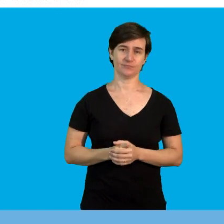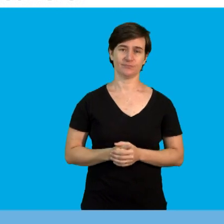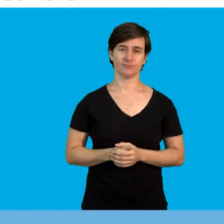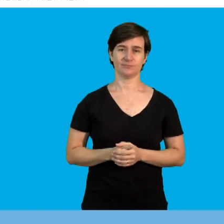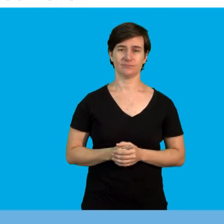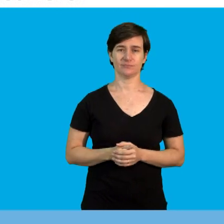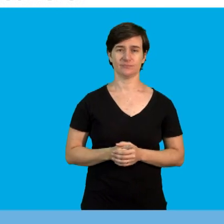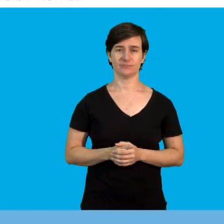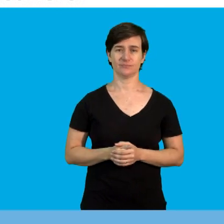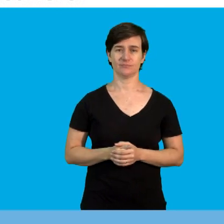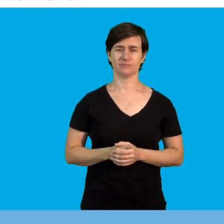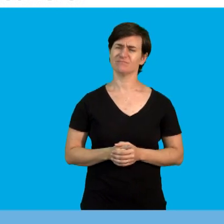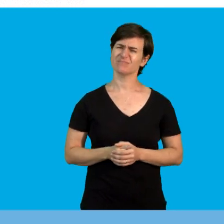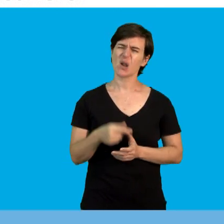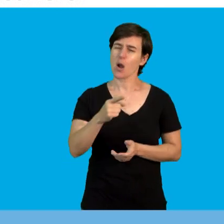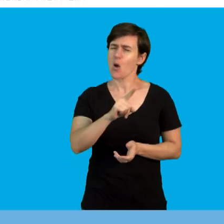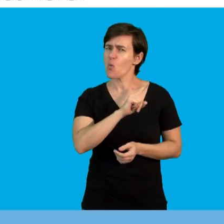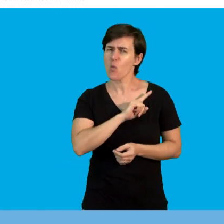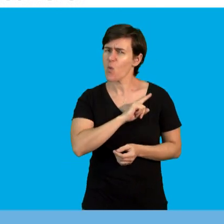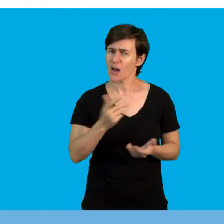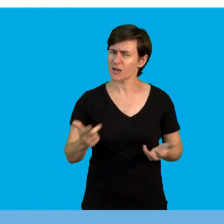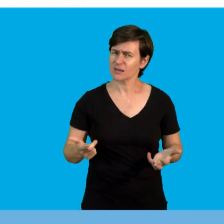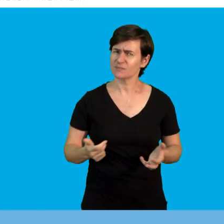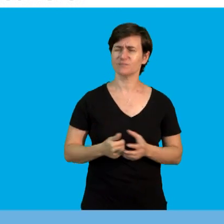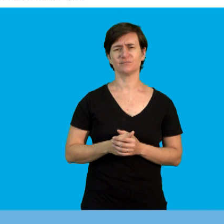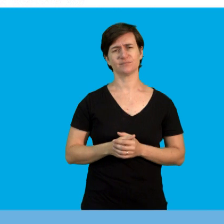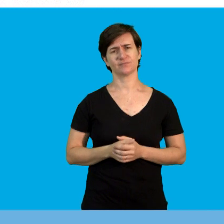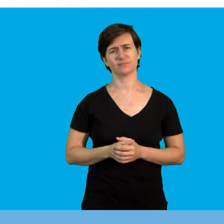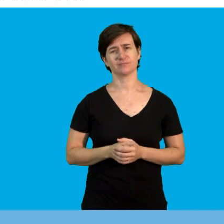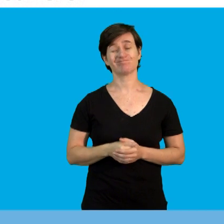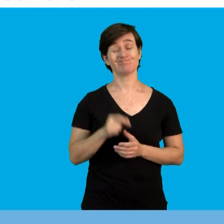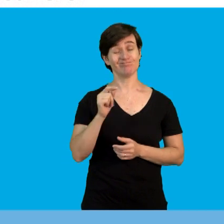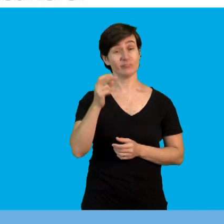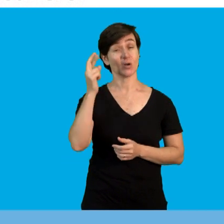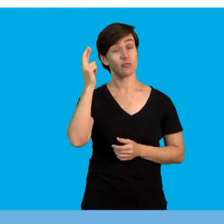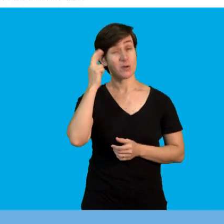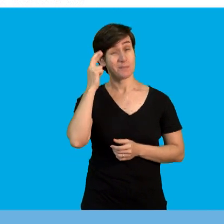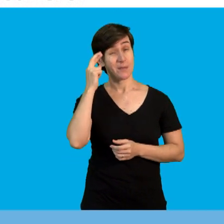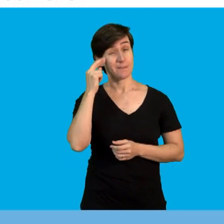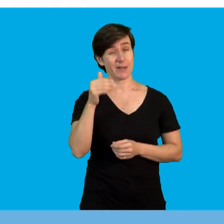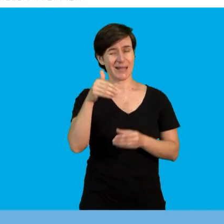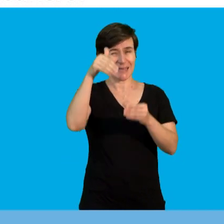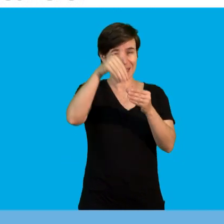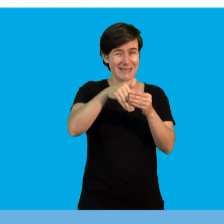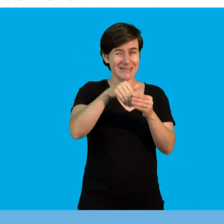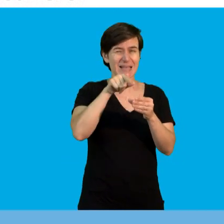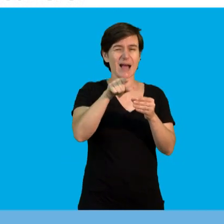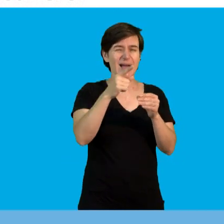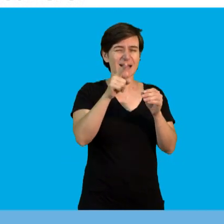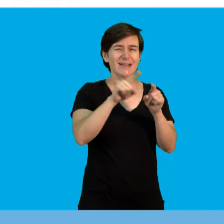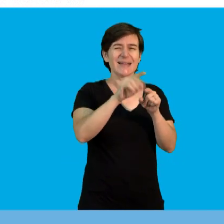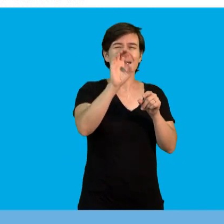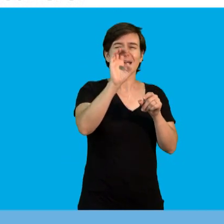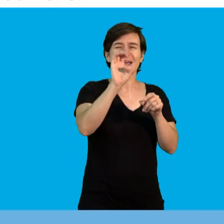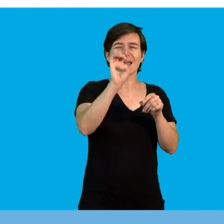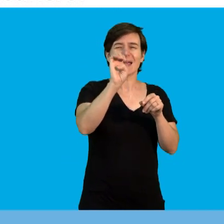flat. Now, why is this happening? Remember, inside the cell we have a paste, we have a